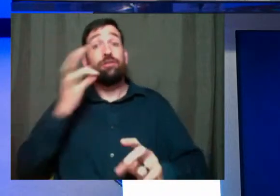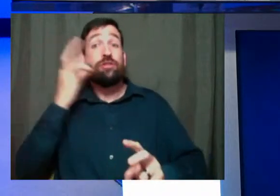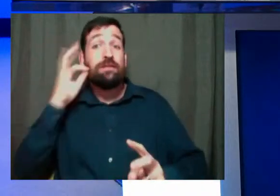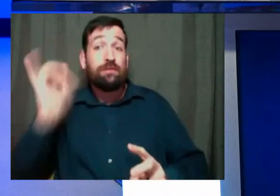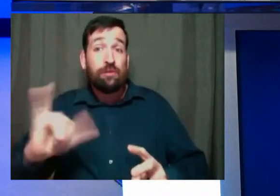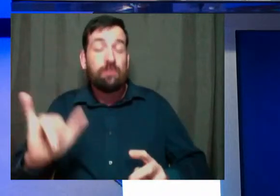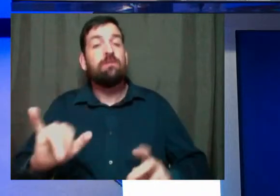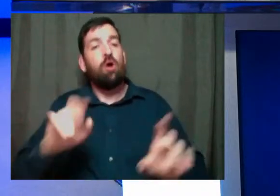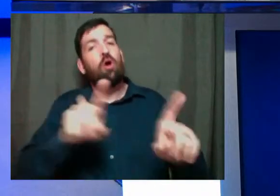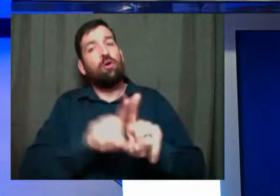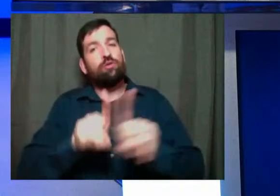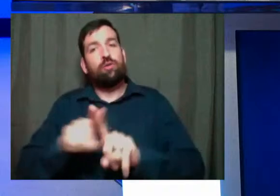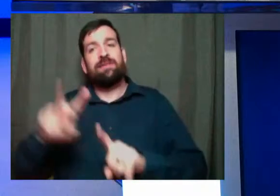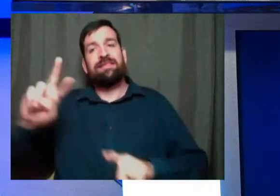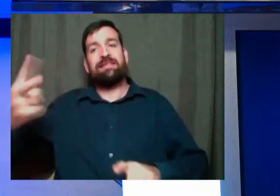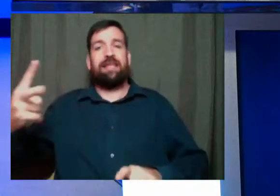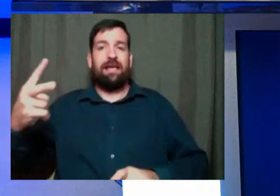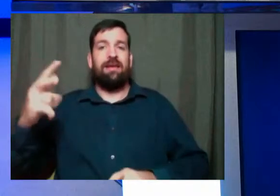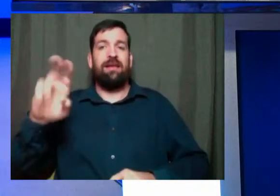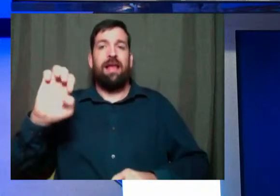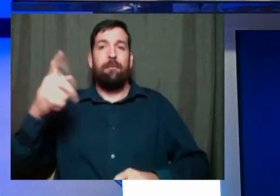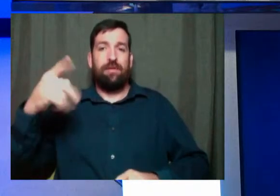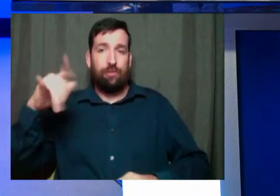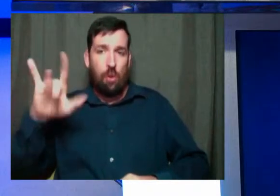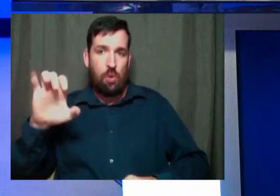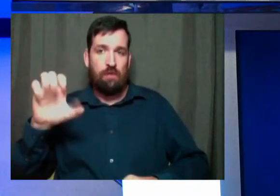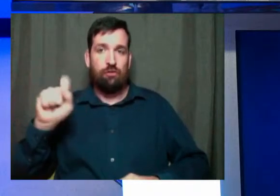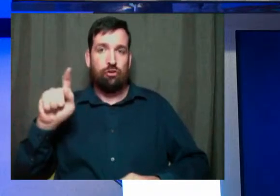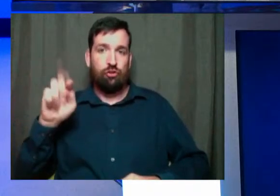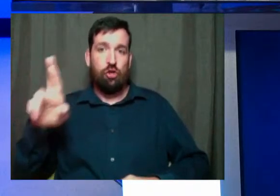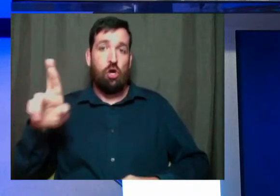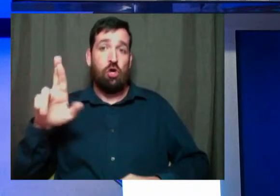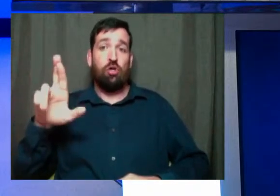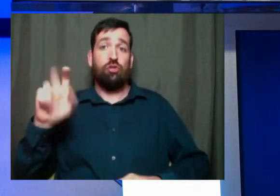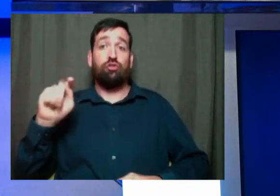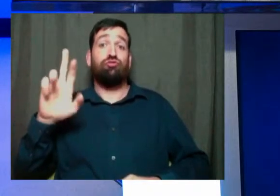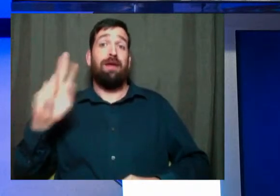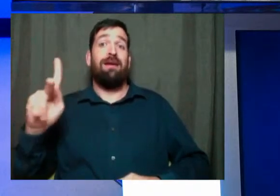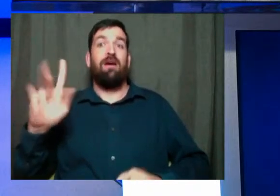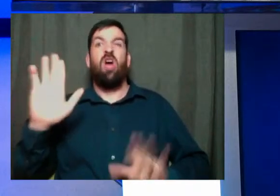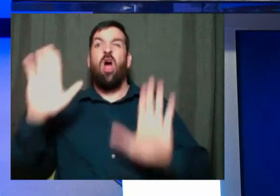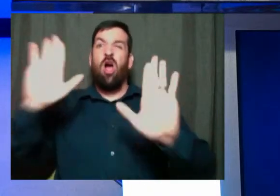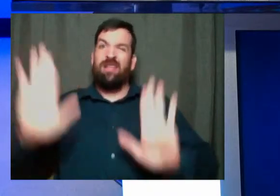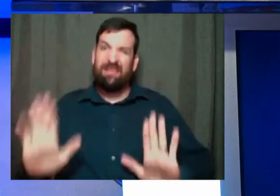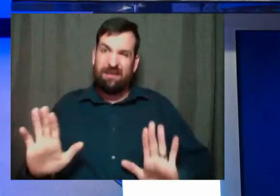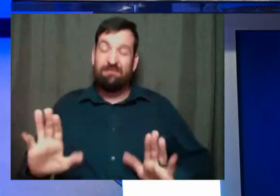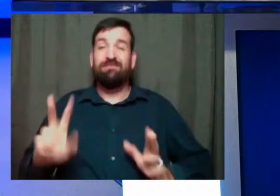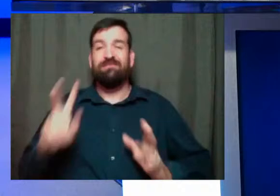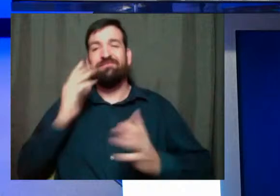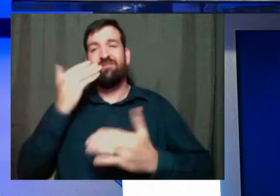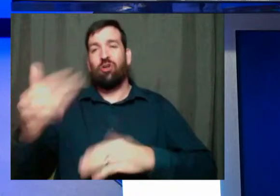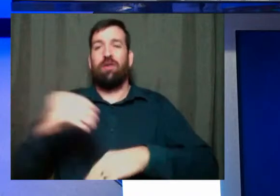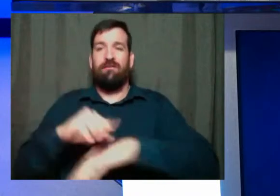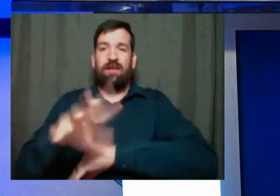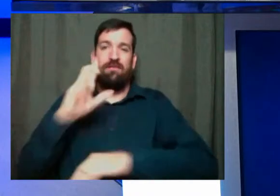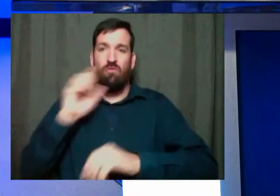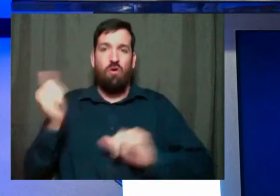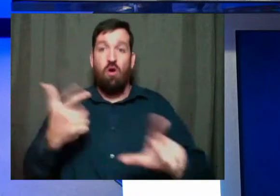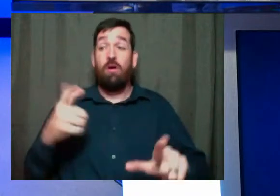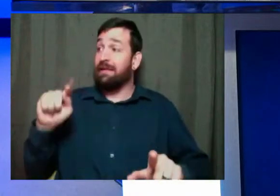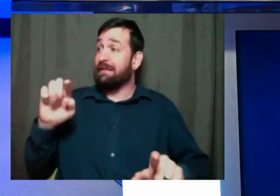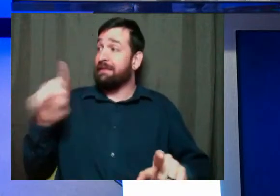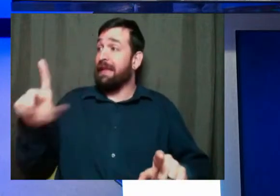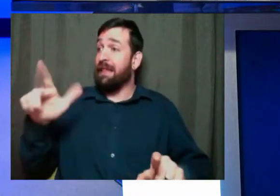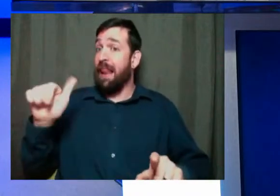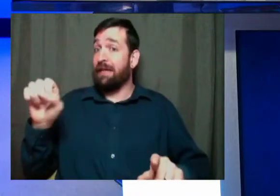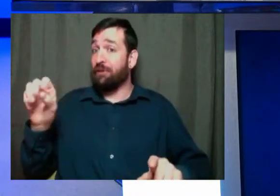Star Trek Discovery went down last Thursday night. It was awesome. Wonderful. So live long and prosper. Good advice for all of us. And a little Ted Lasso. What do you got? Ted Lasso is